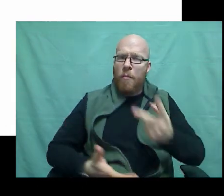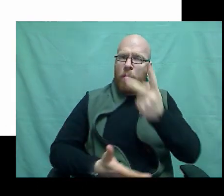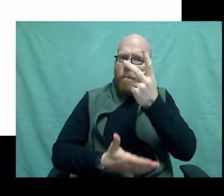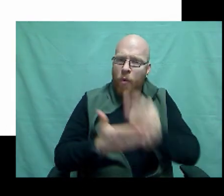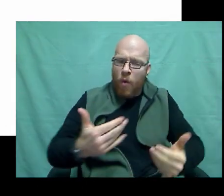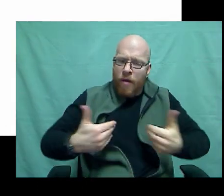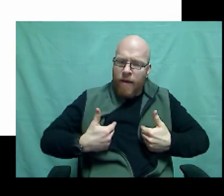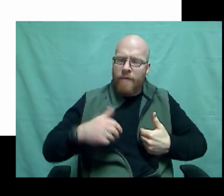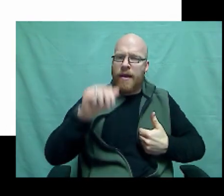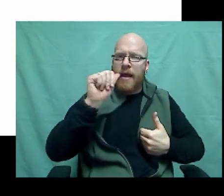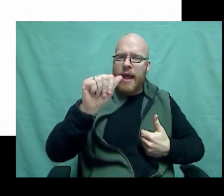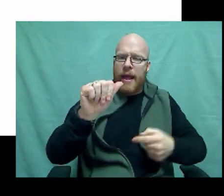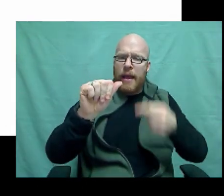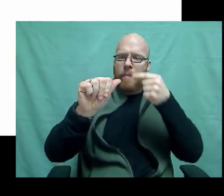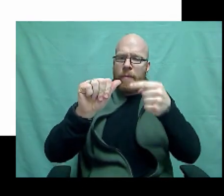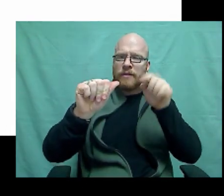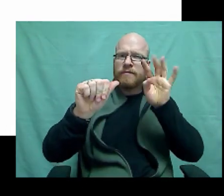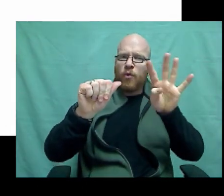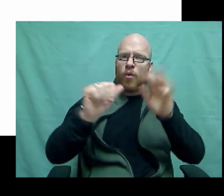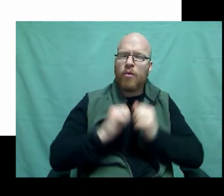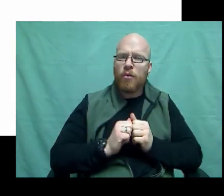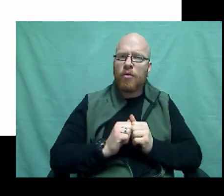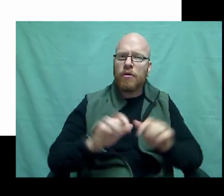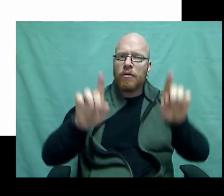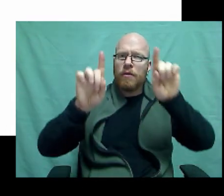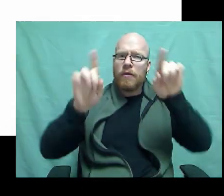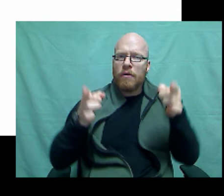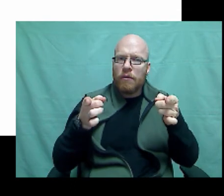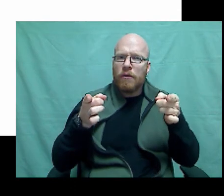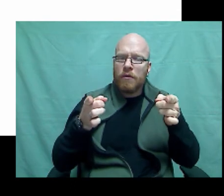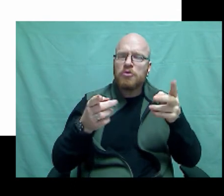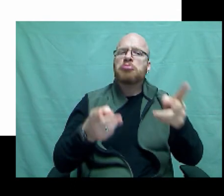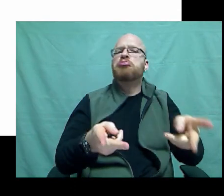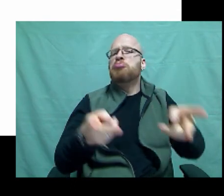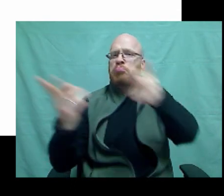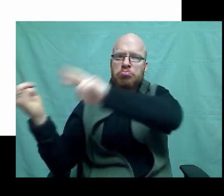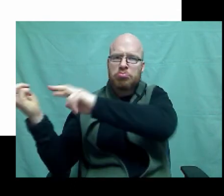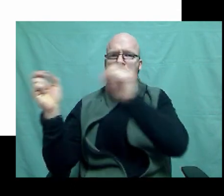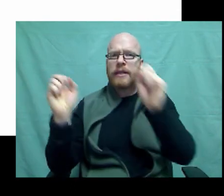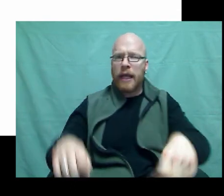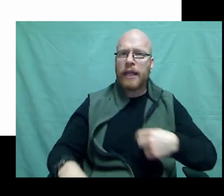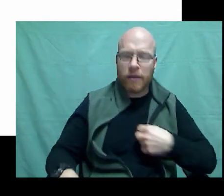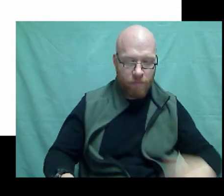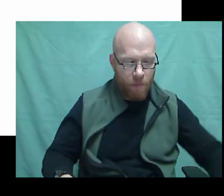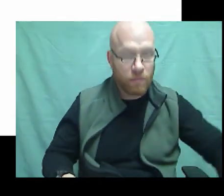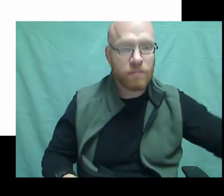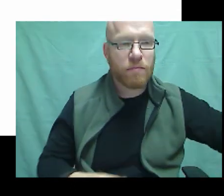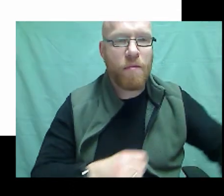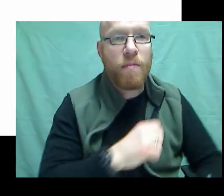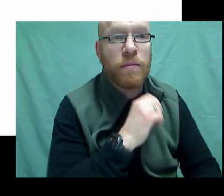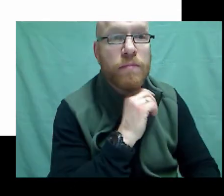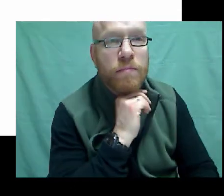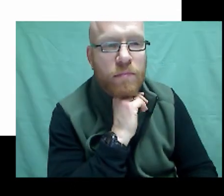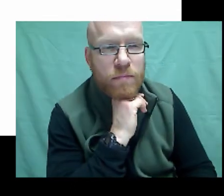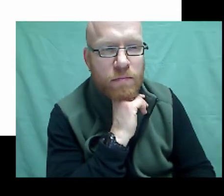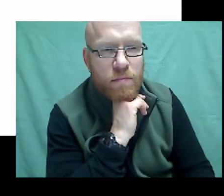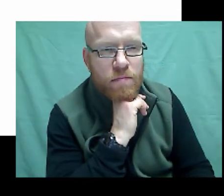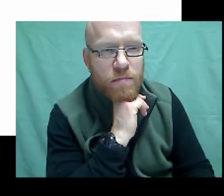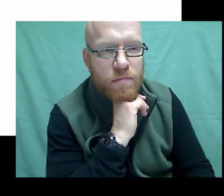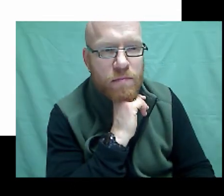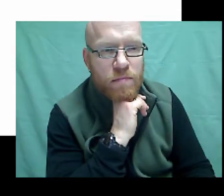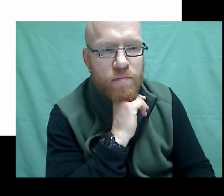Now we're looking at two terms here. What do they both have in common? They both have the term parentheses a minus 4, close parentheses.